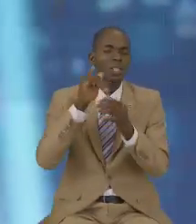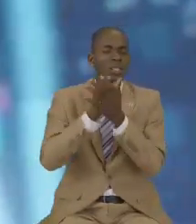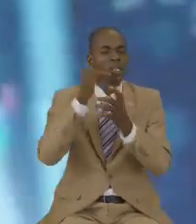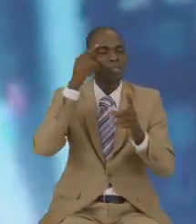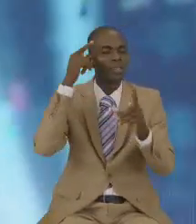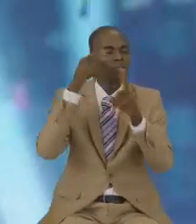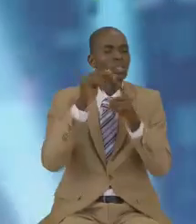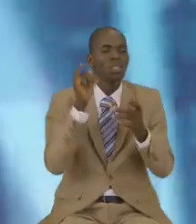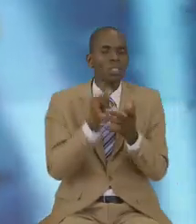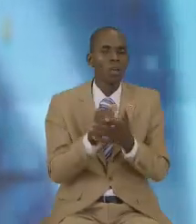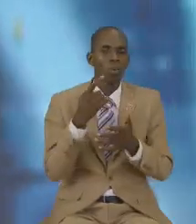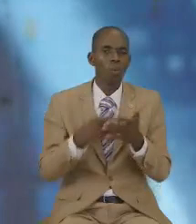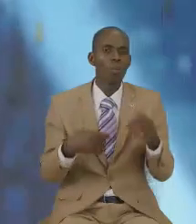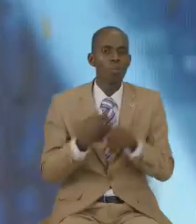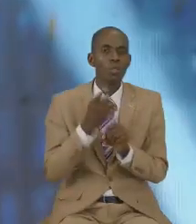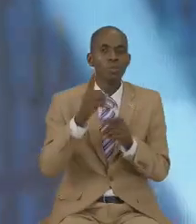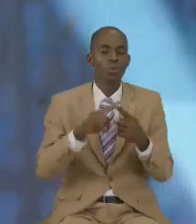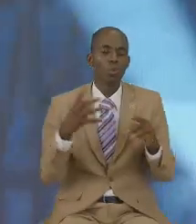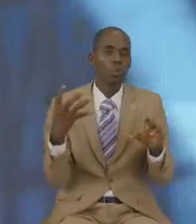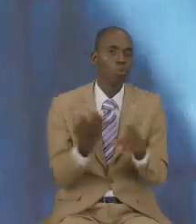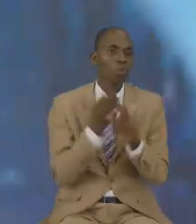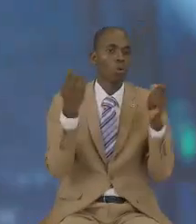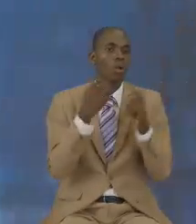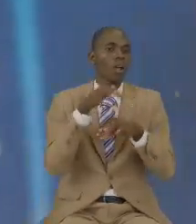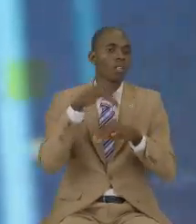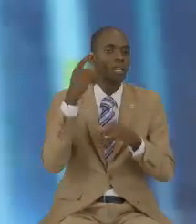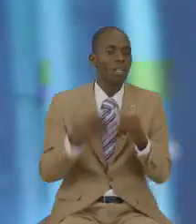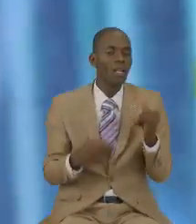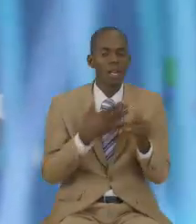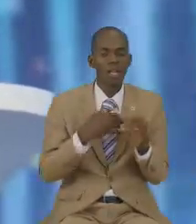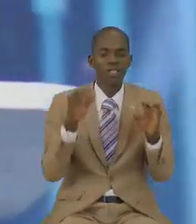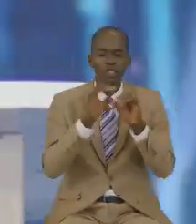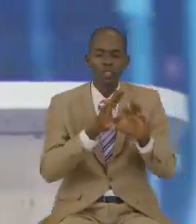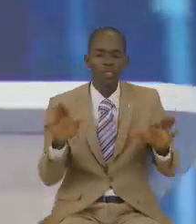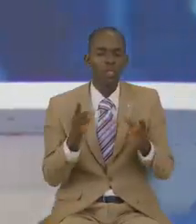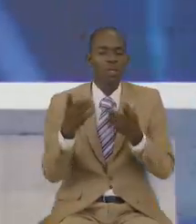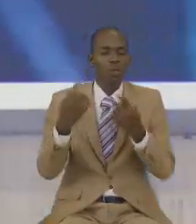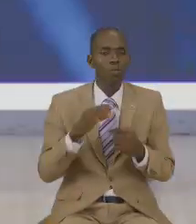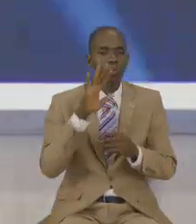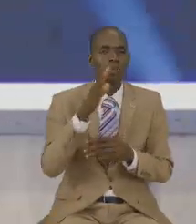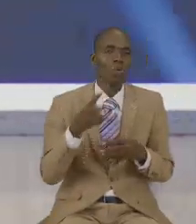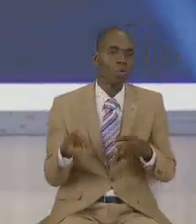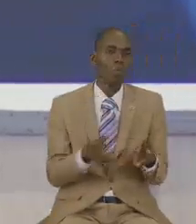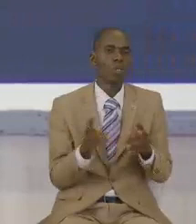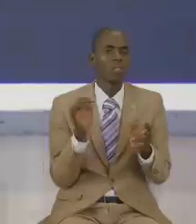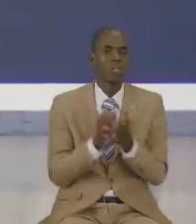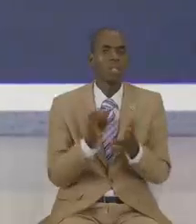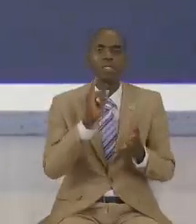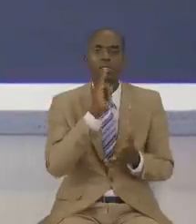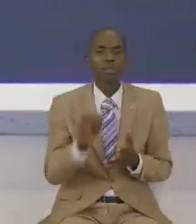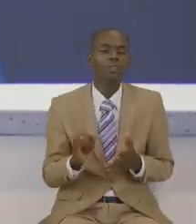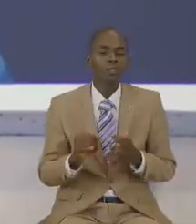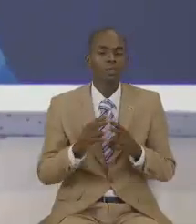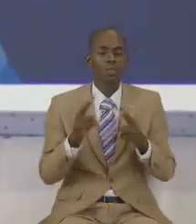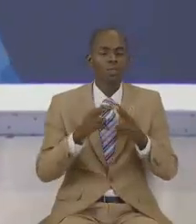what makes you win eventually. And nothing comes your way that is strong enough